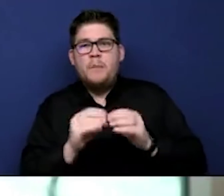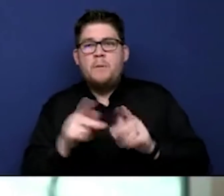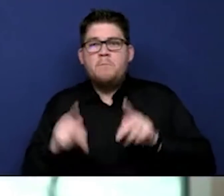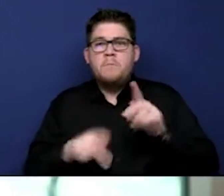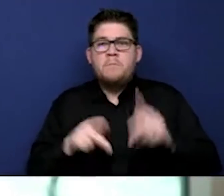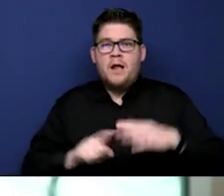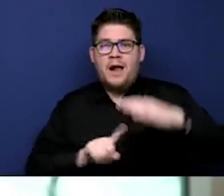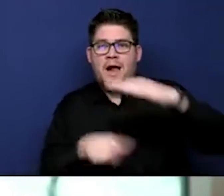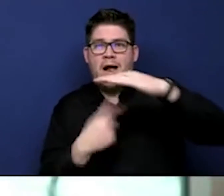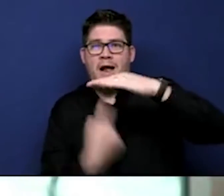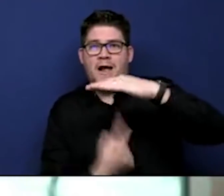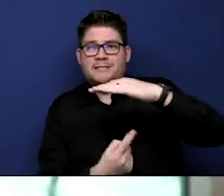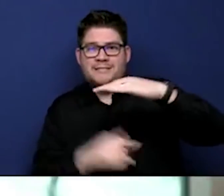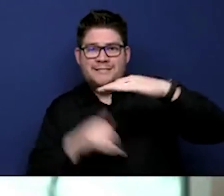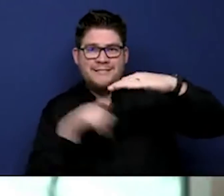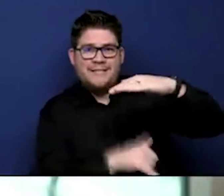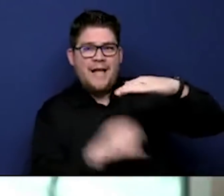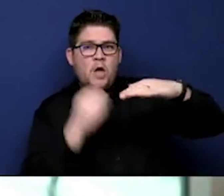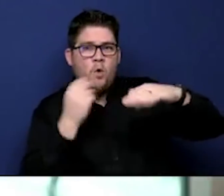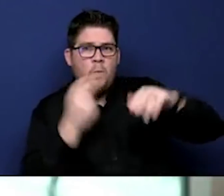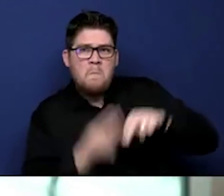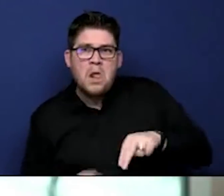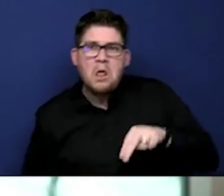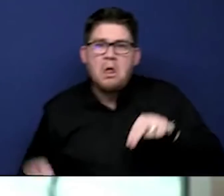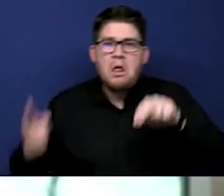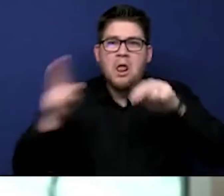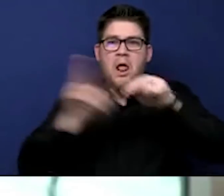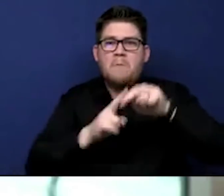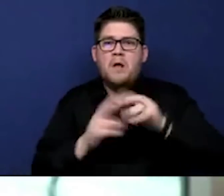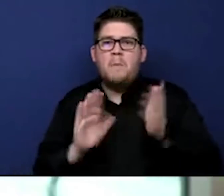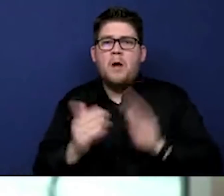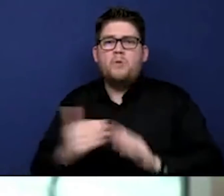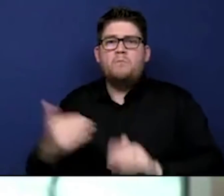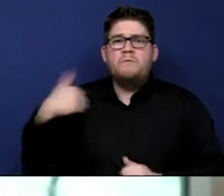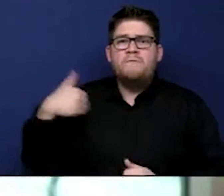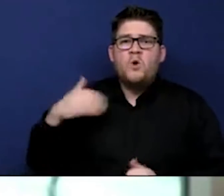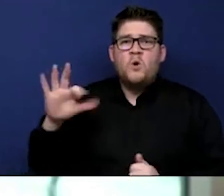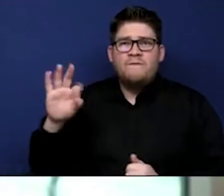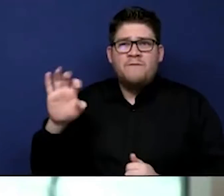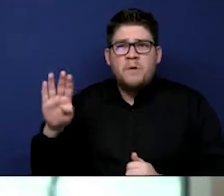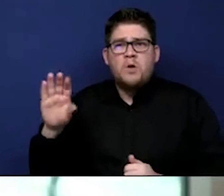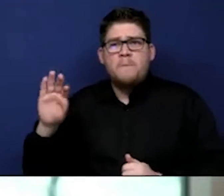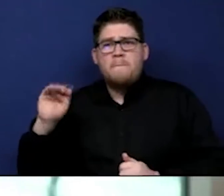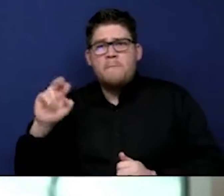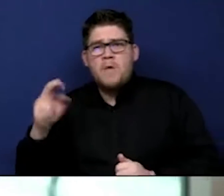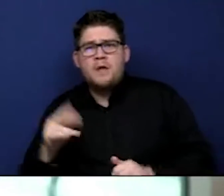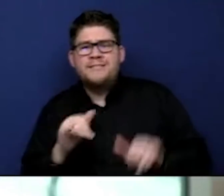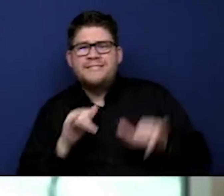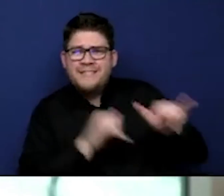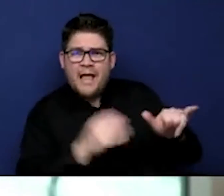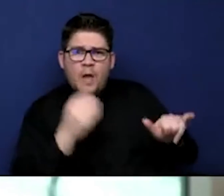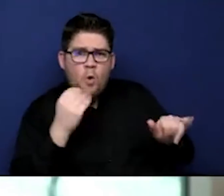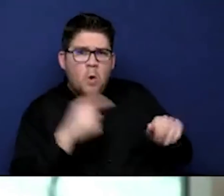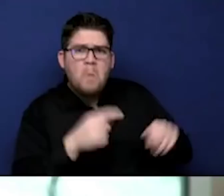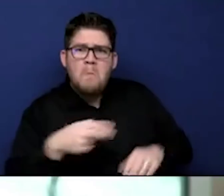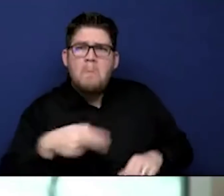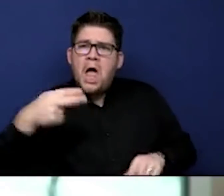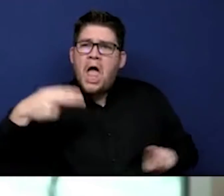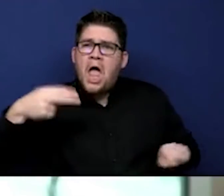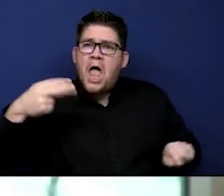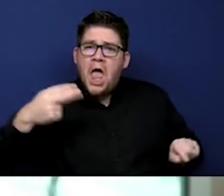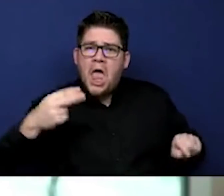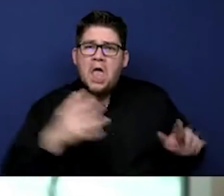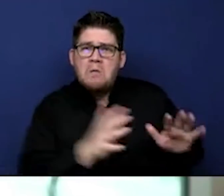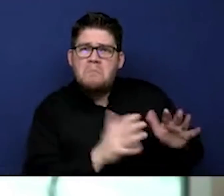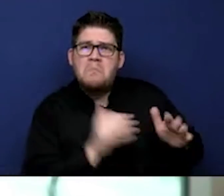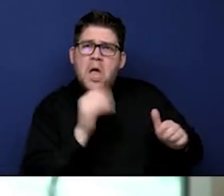of February and March, we were seeing relatively stable but high numbers in the 500s, but the number